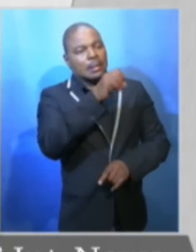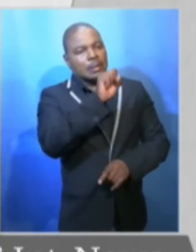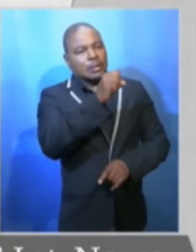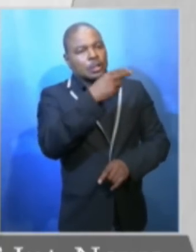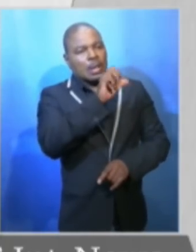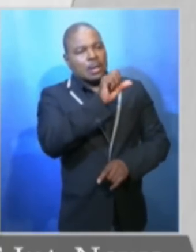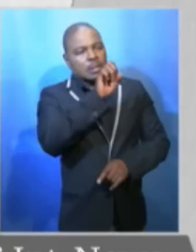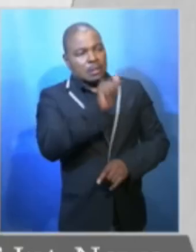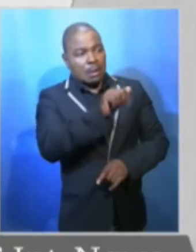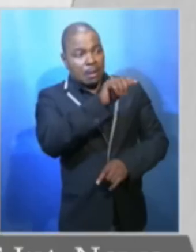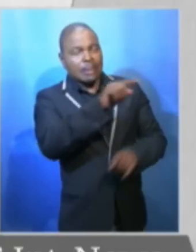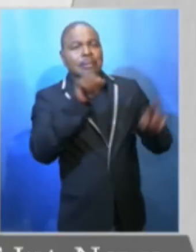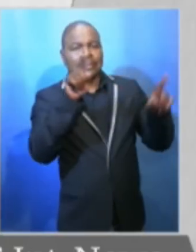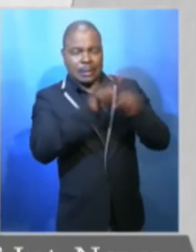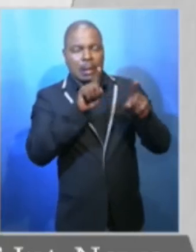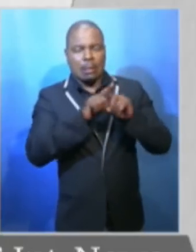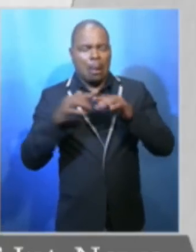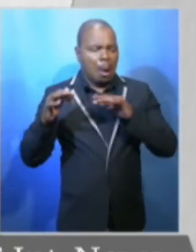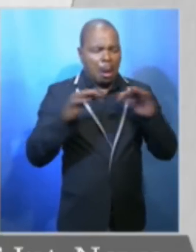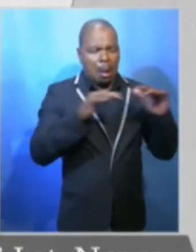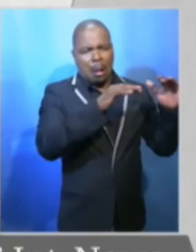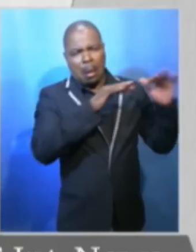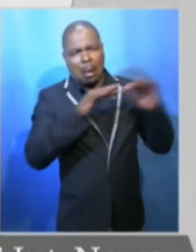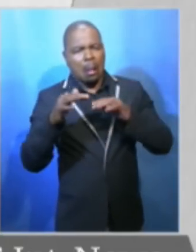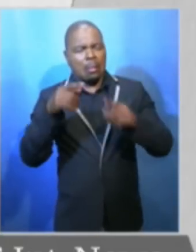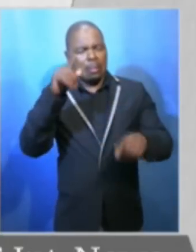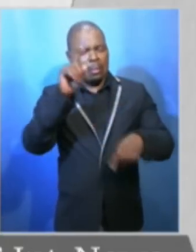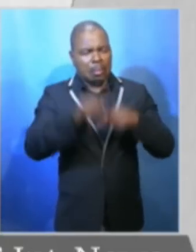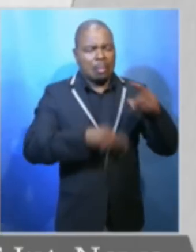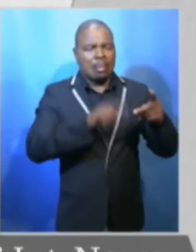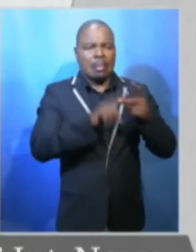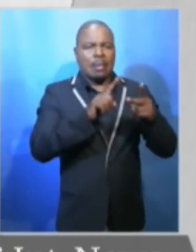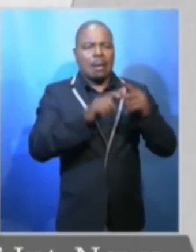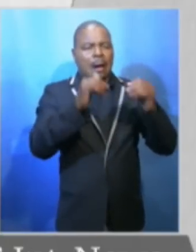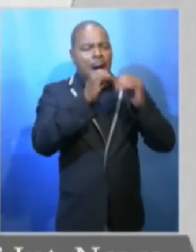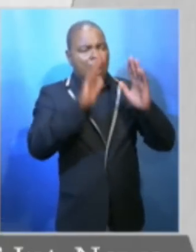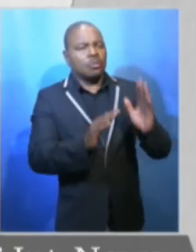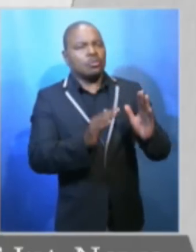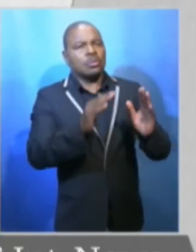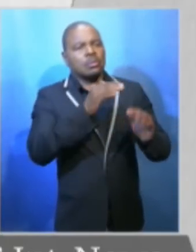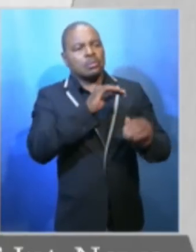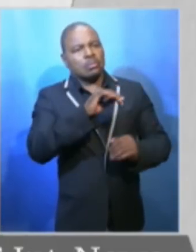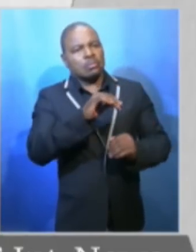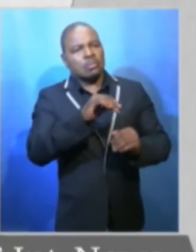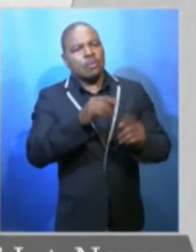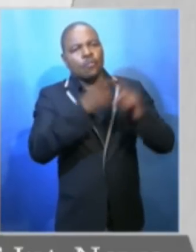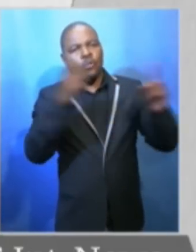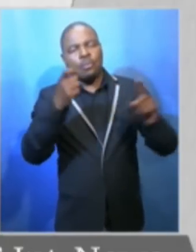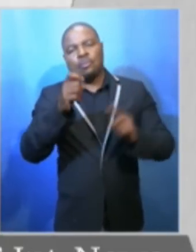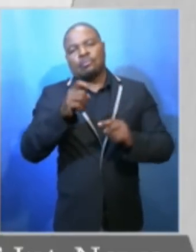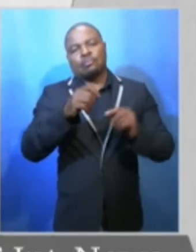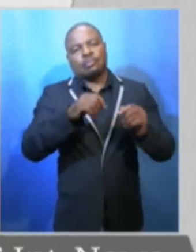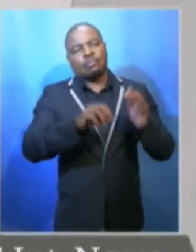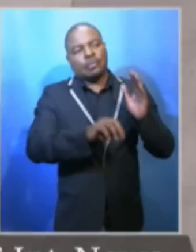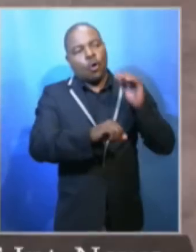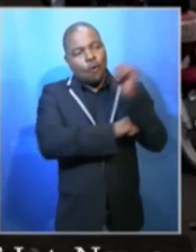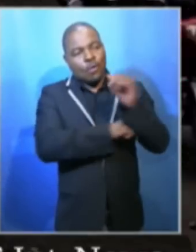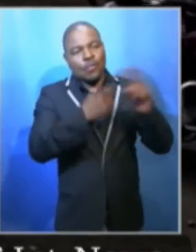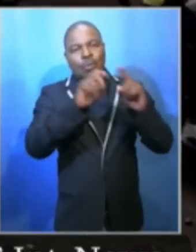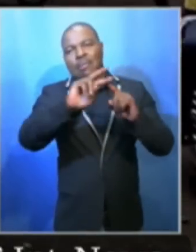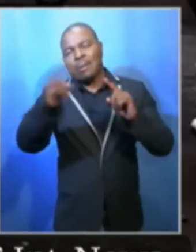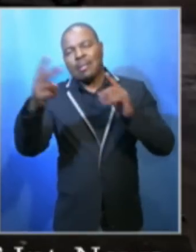ba dikgoka ho bile ha tjheswa le dintlo tsa manqosa a dinaha tse ding ho kenyeletsa